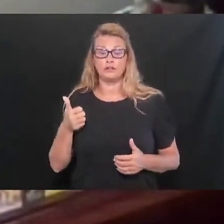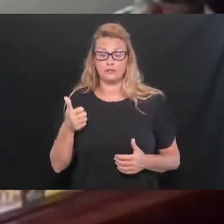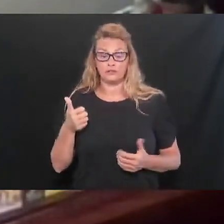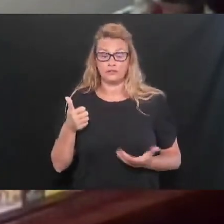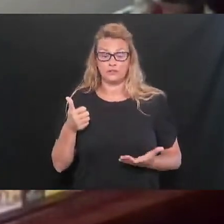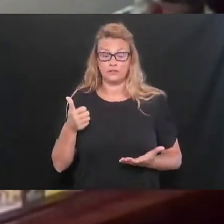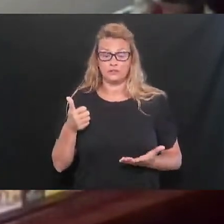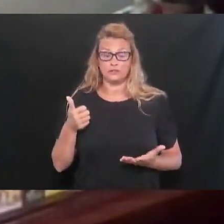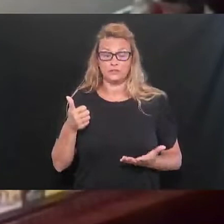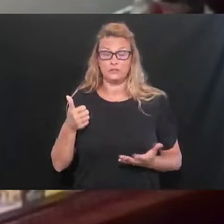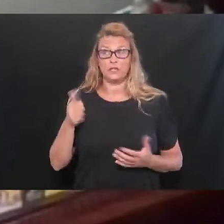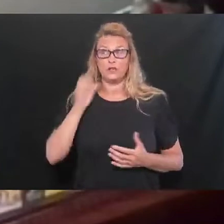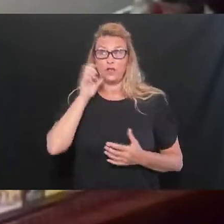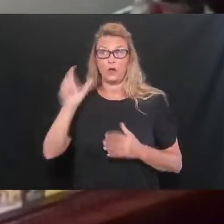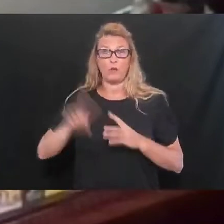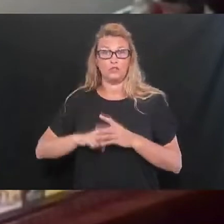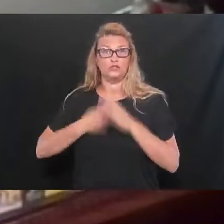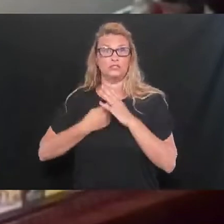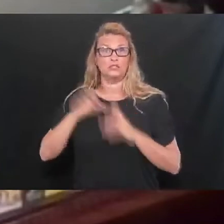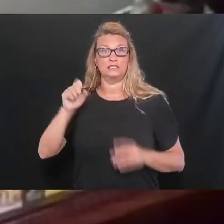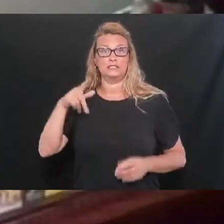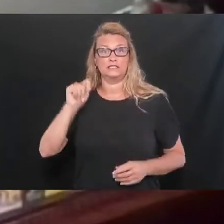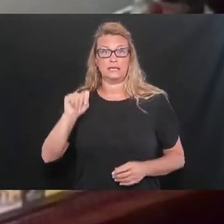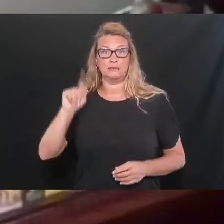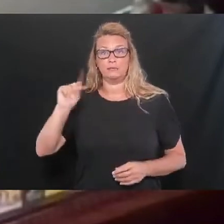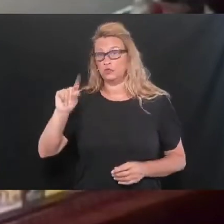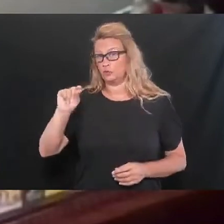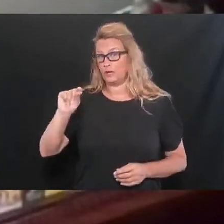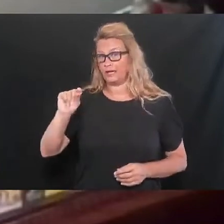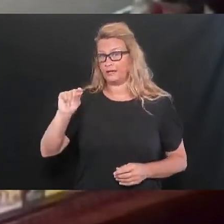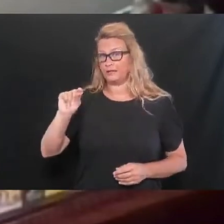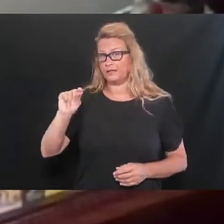start, well, tentatively set to start September 20th